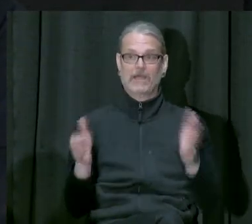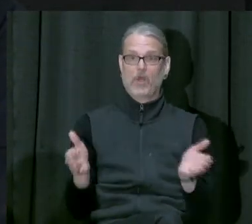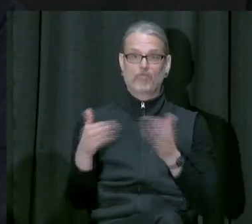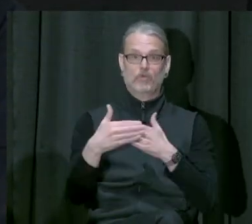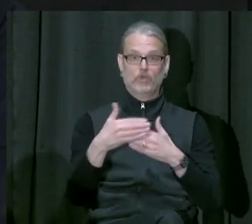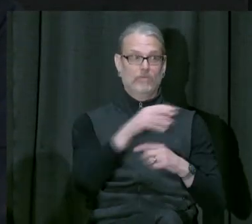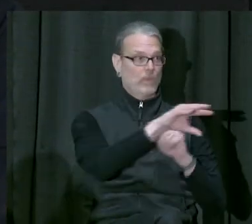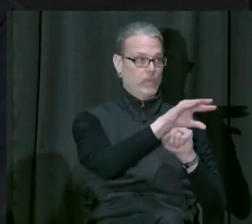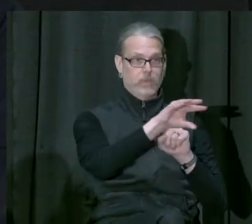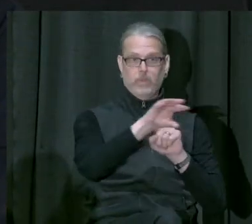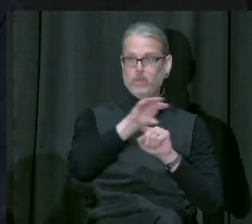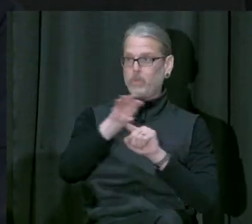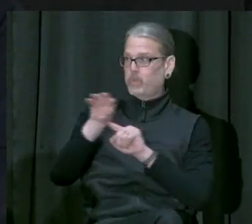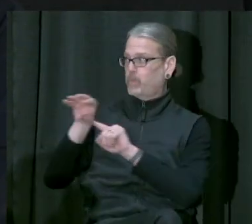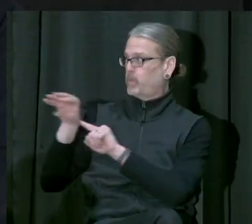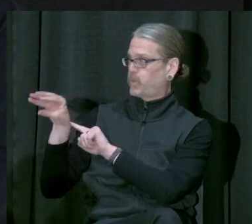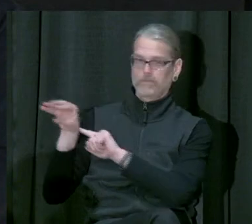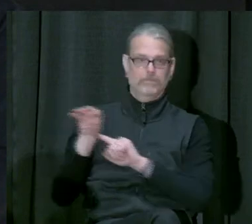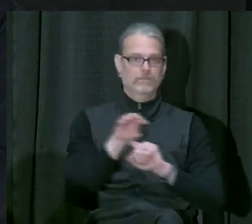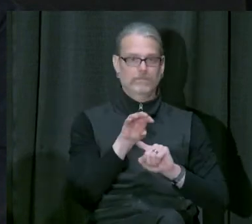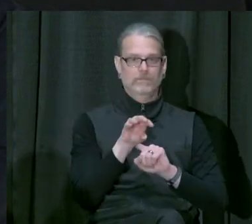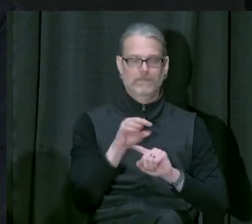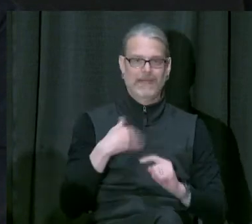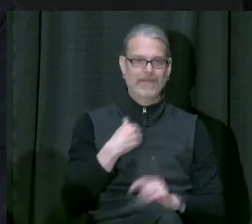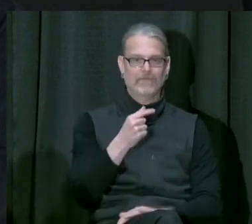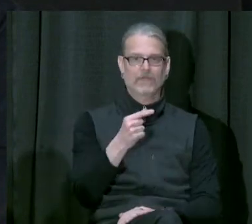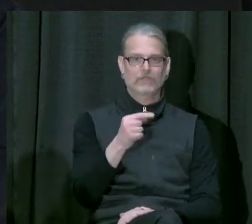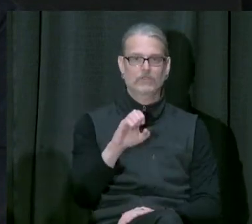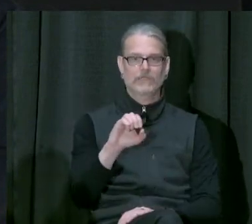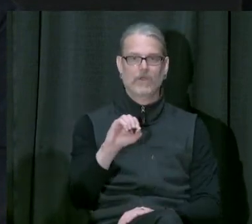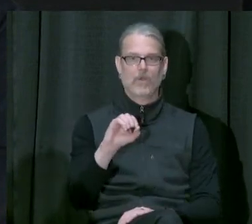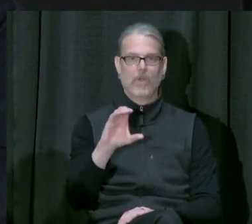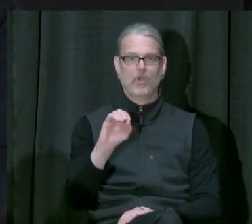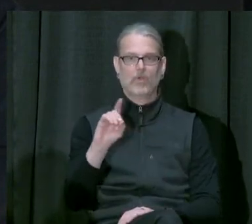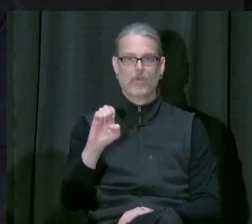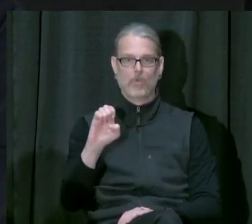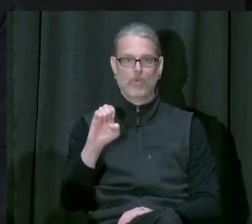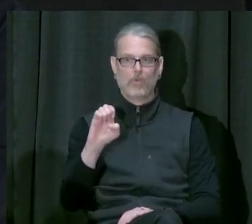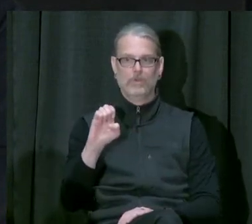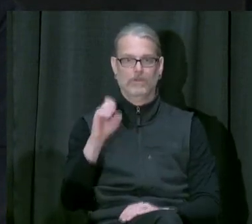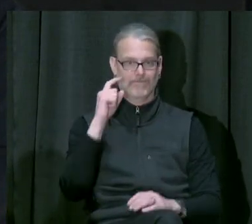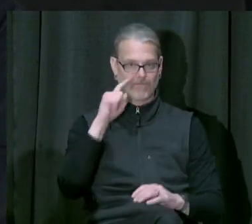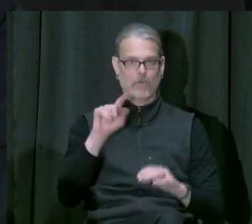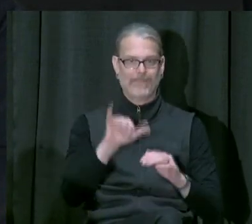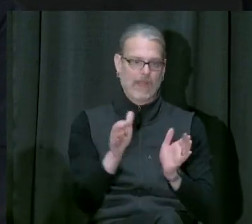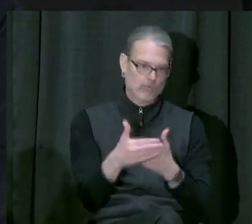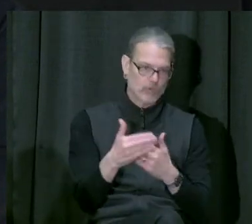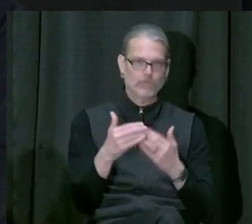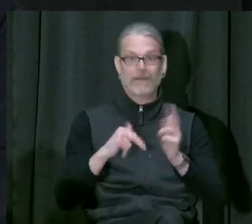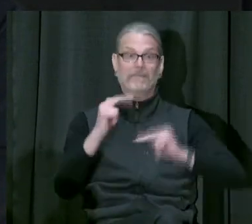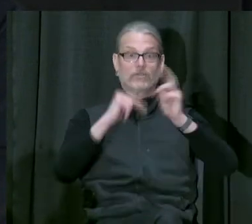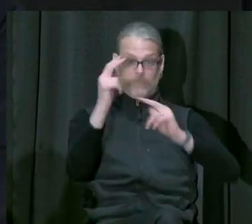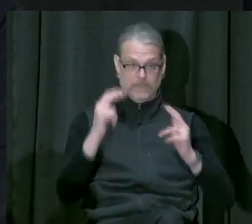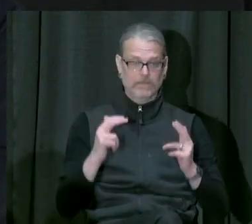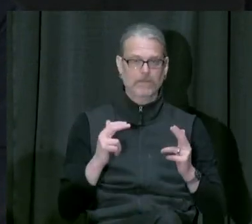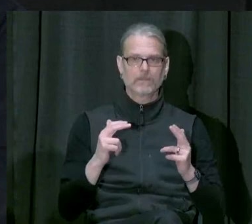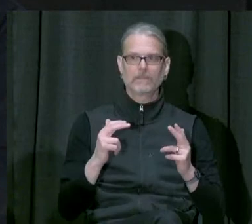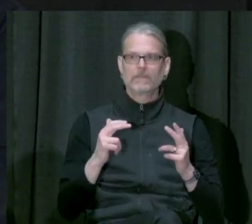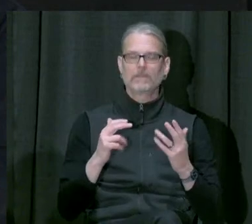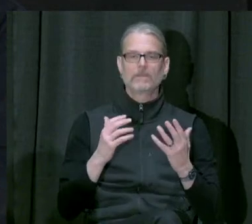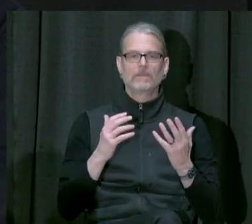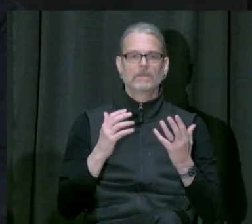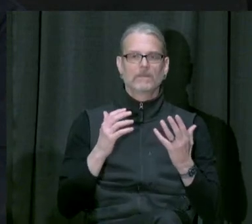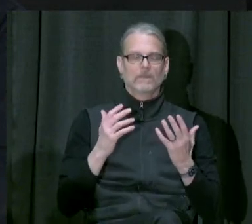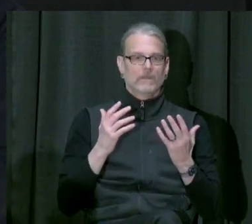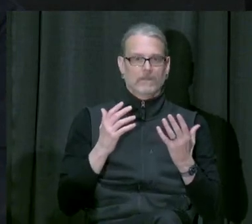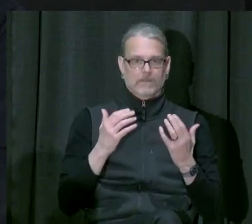very precise geocoded image of a room, of a building, and not have any infrastructure to deal with. So you